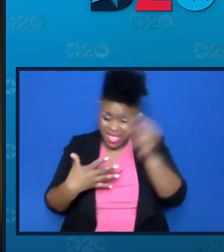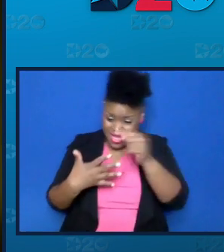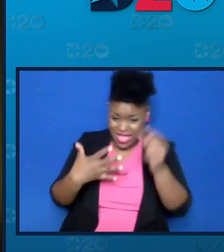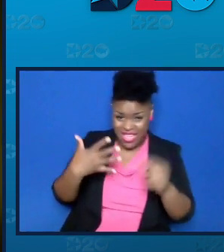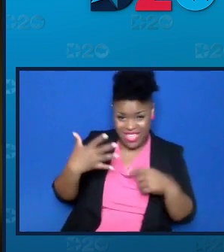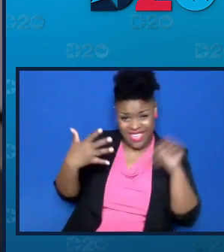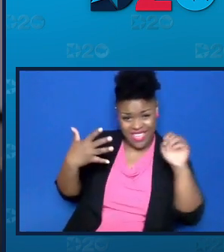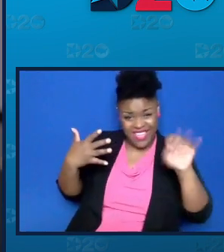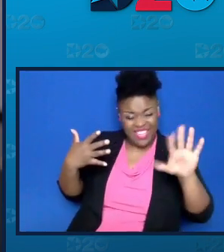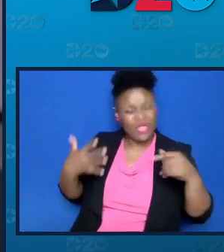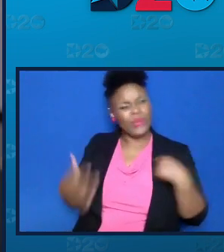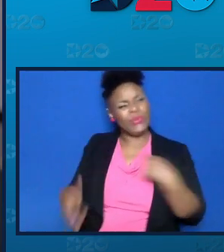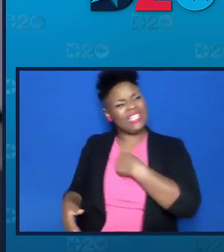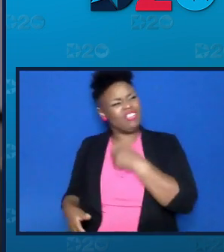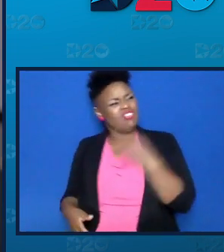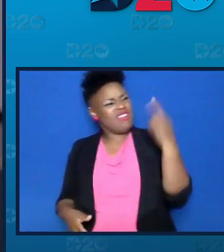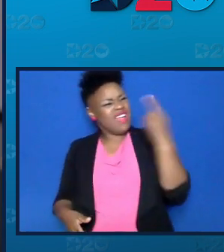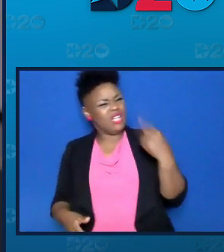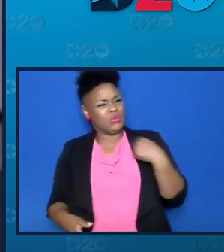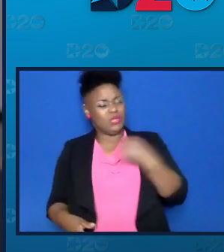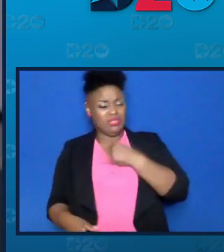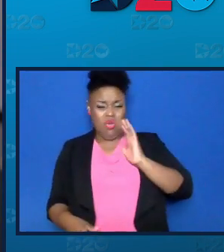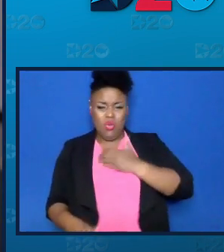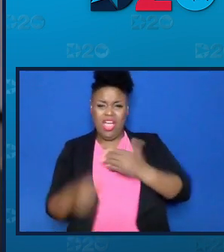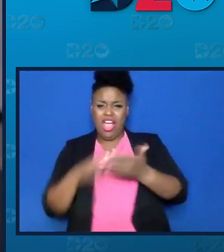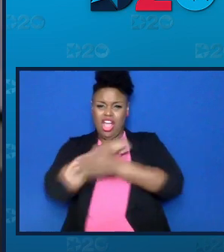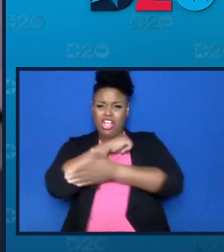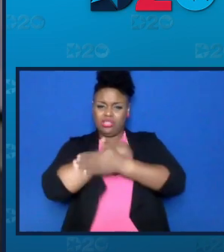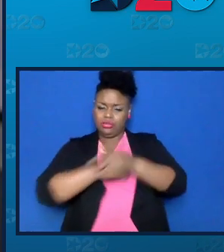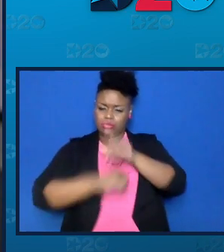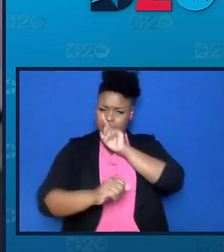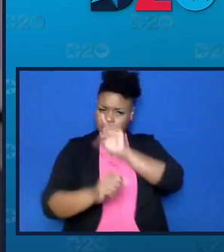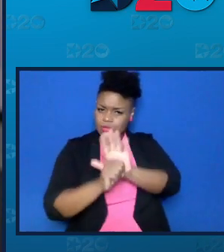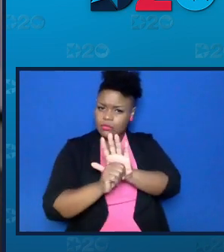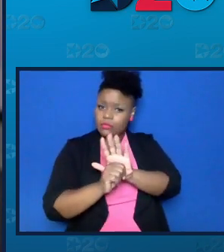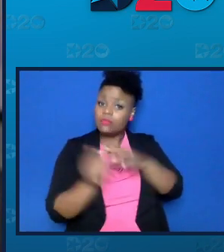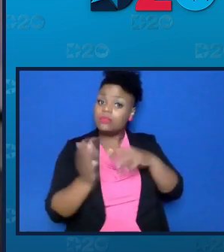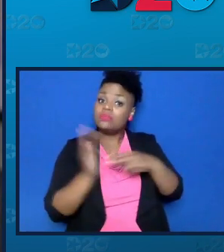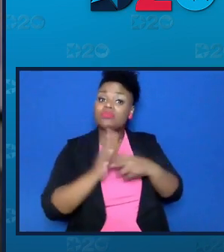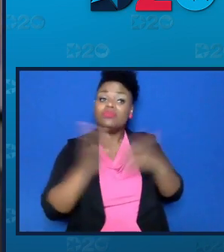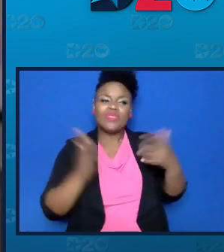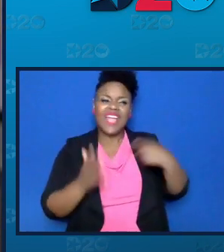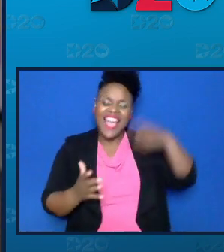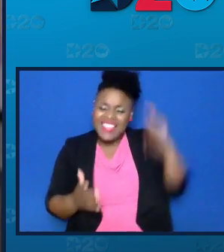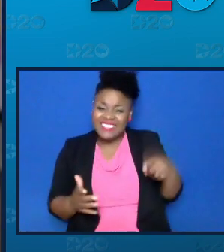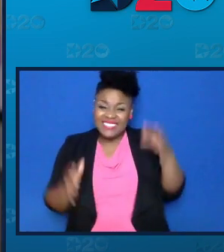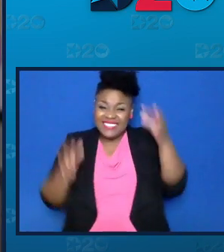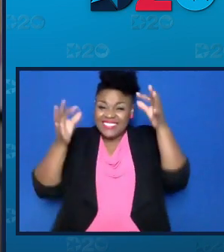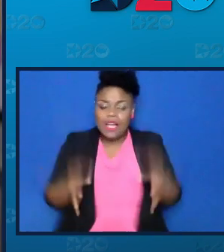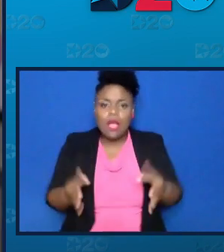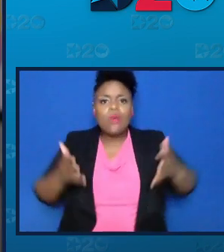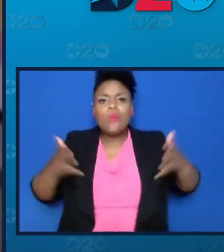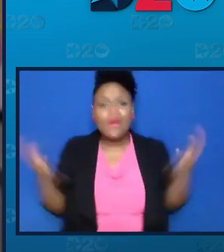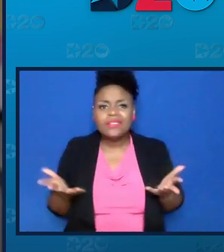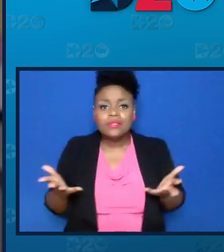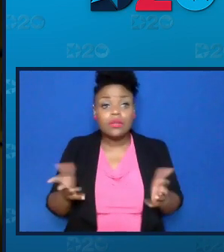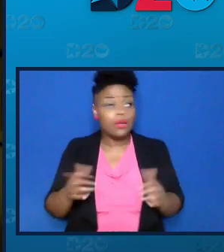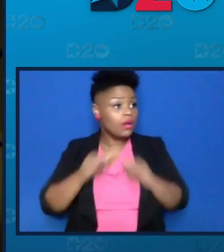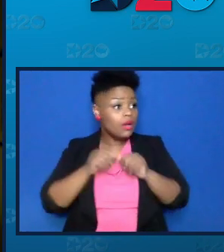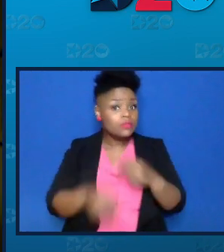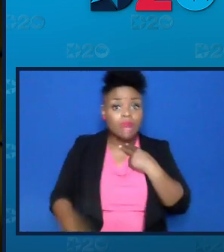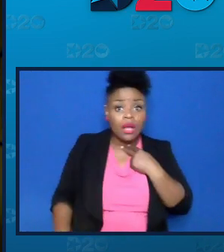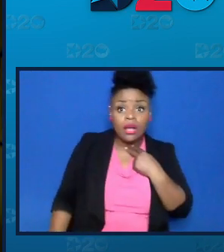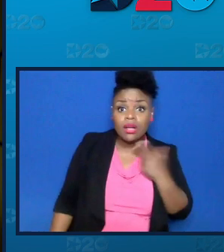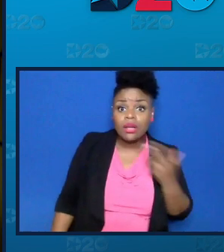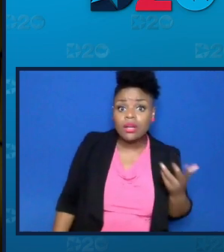nation's promise. And so we must decide whether we will continue to be prisoners of the darkest of American forces, or